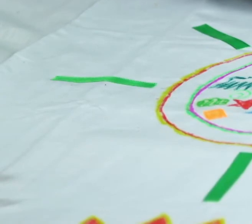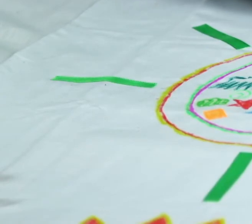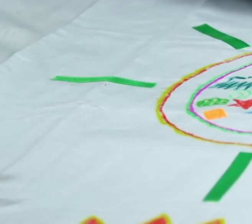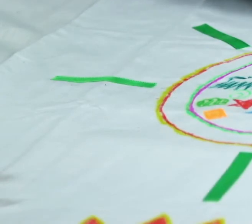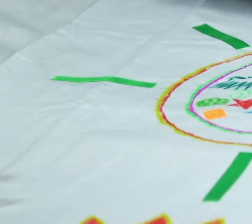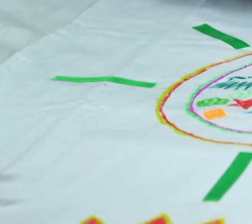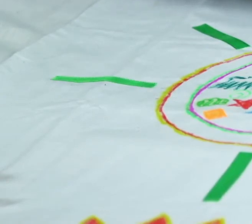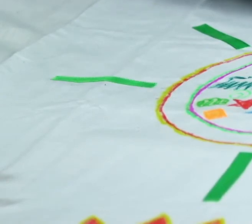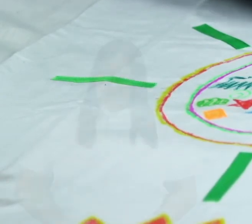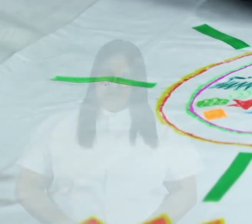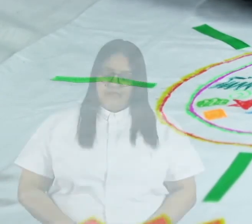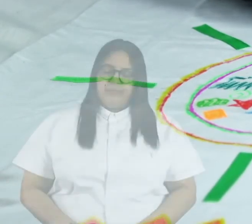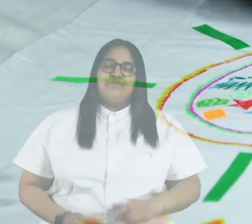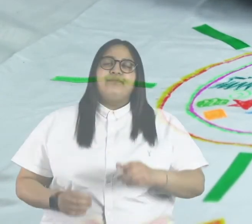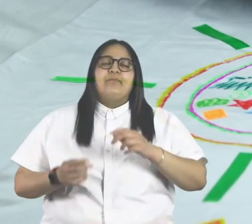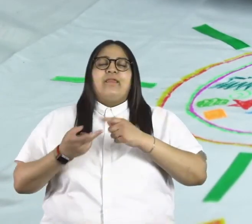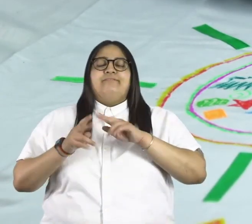to multiple